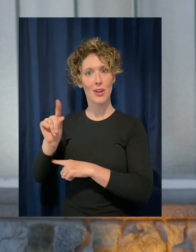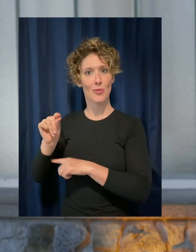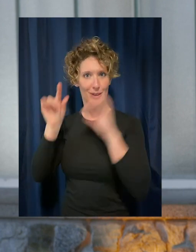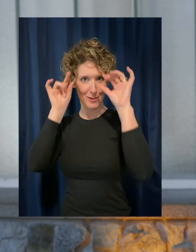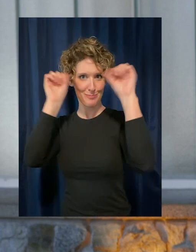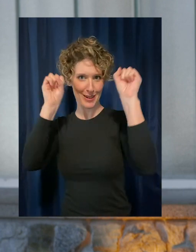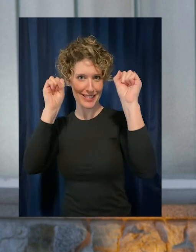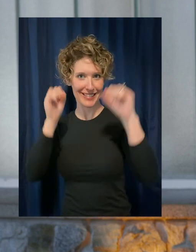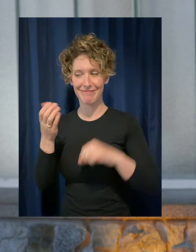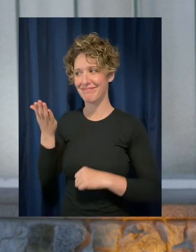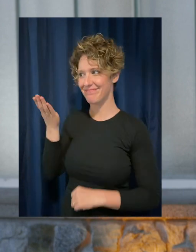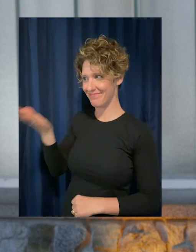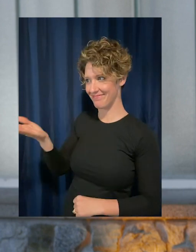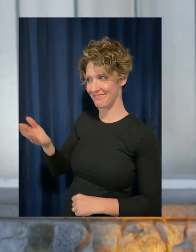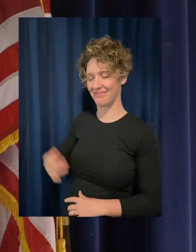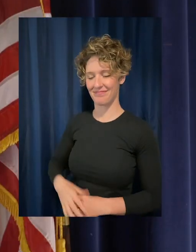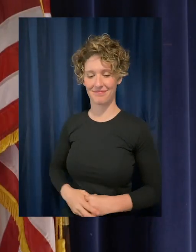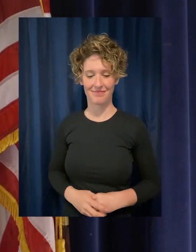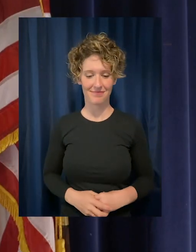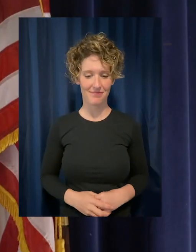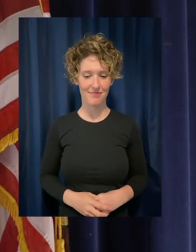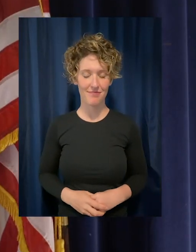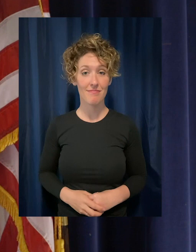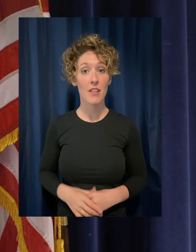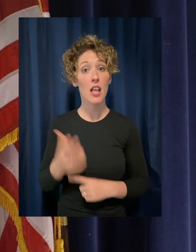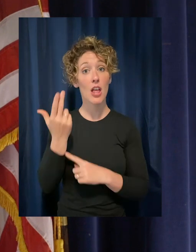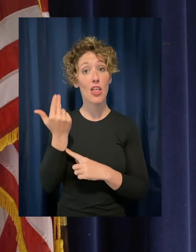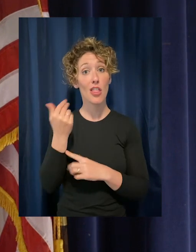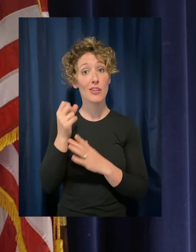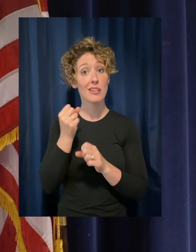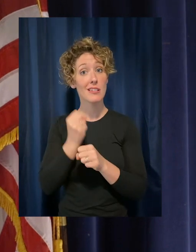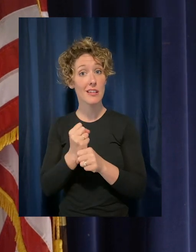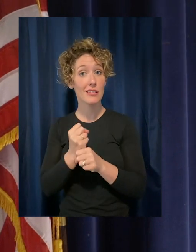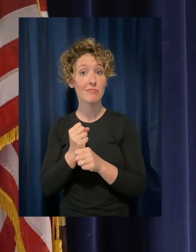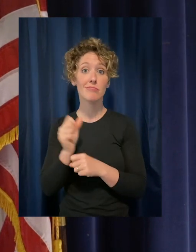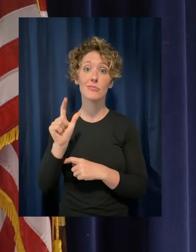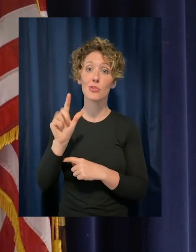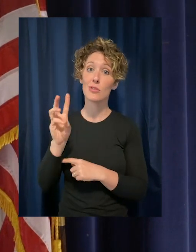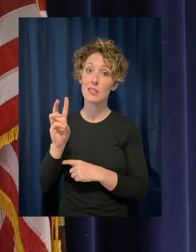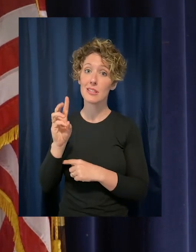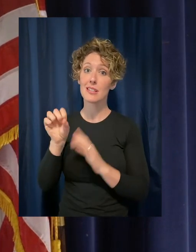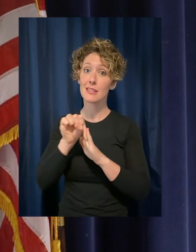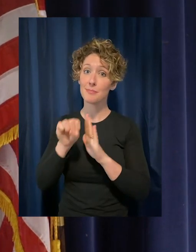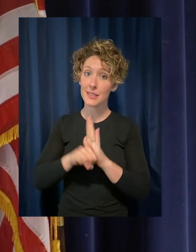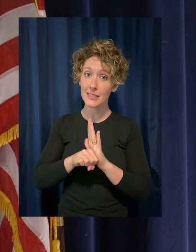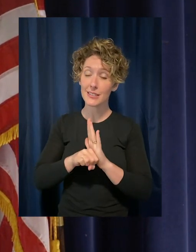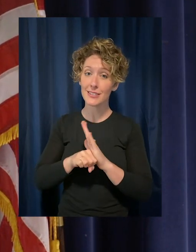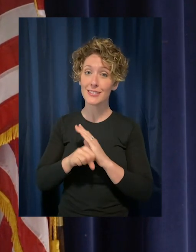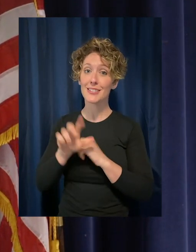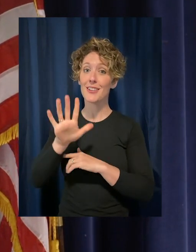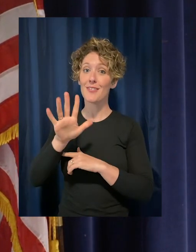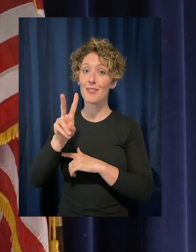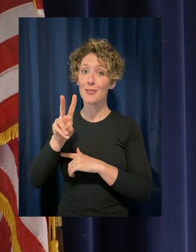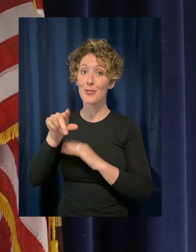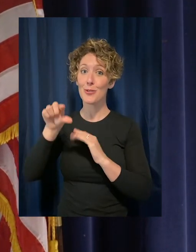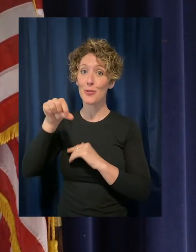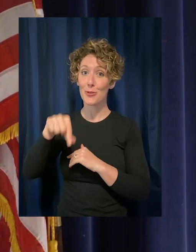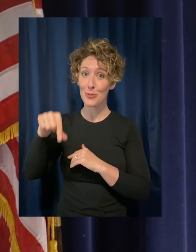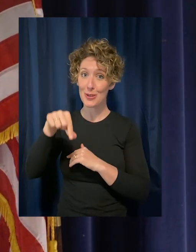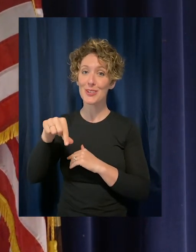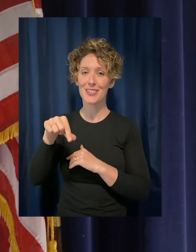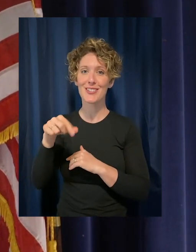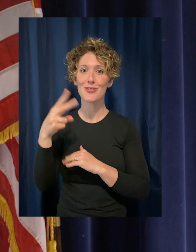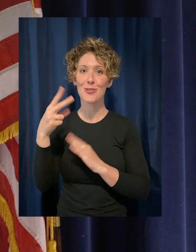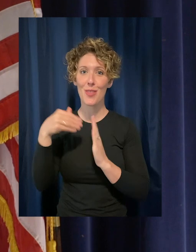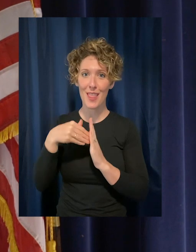the one and only Bailey Mishenko. 13 years, 26 semesters, 52 quarters,